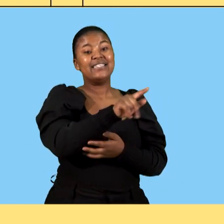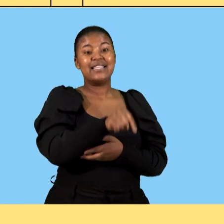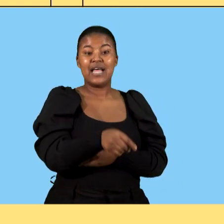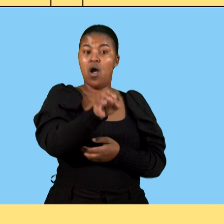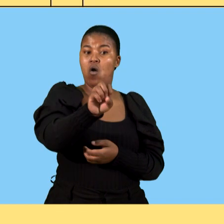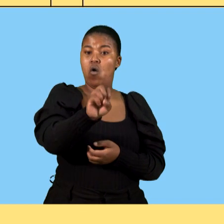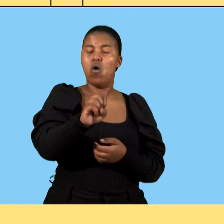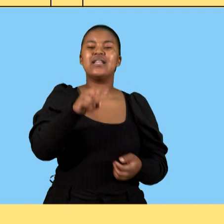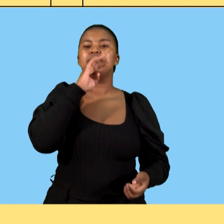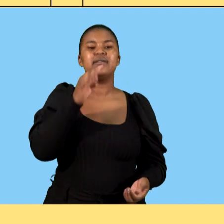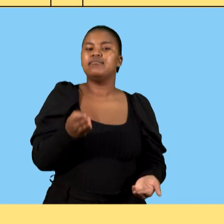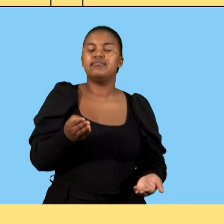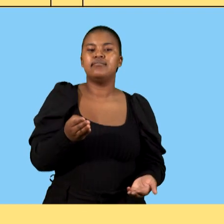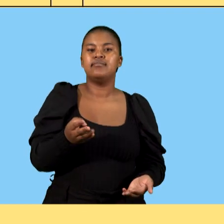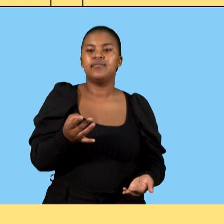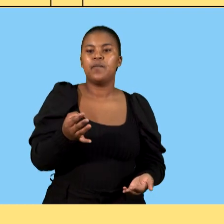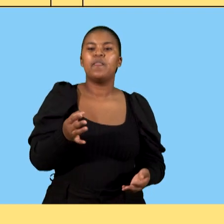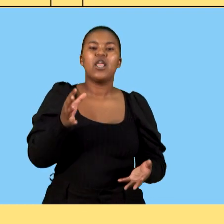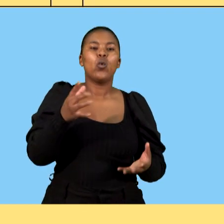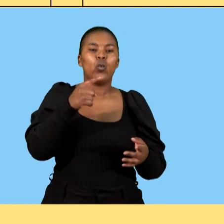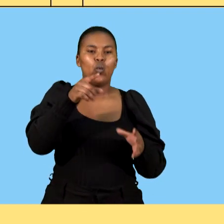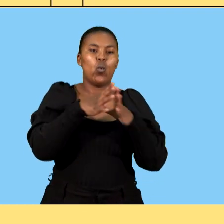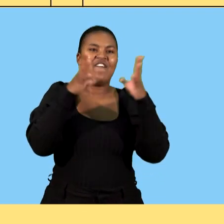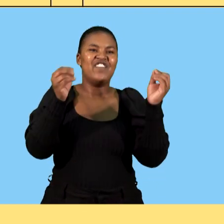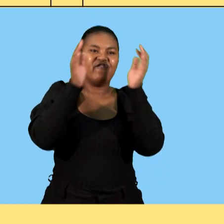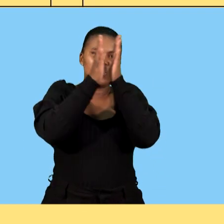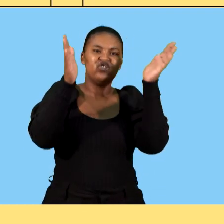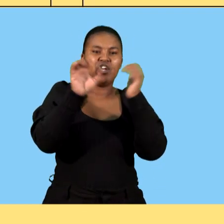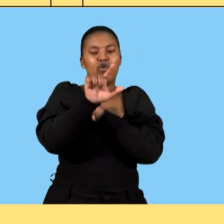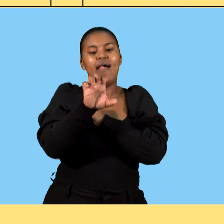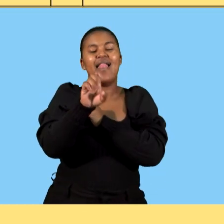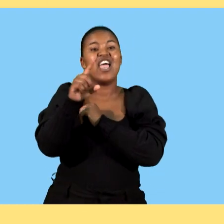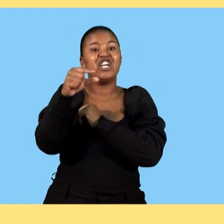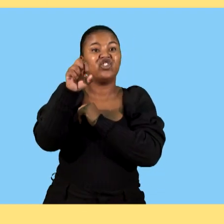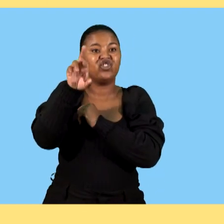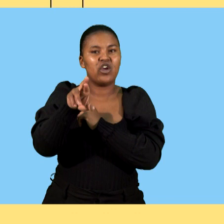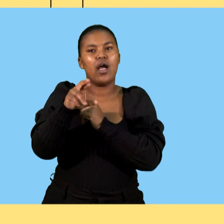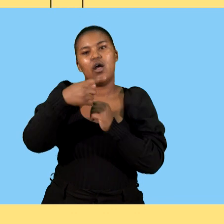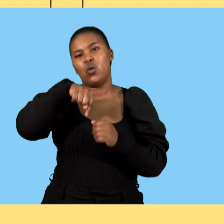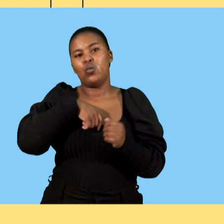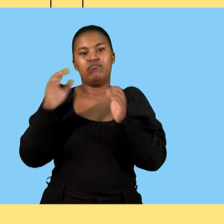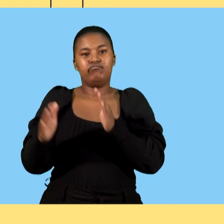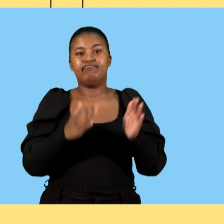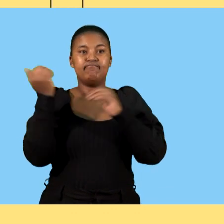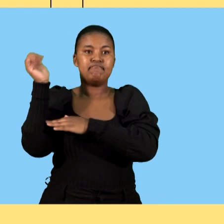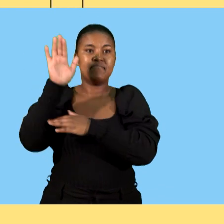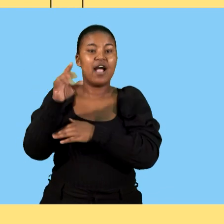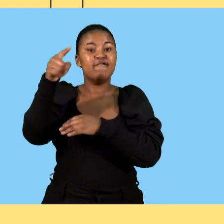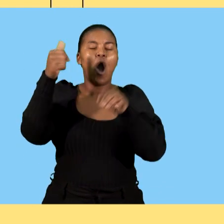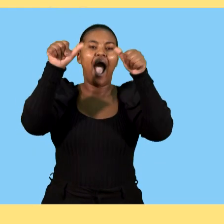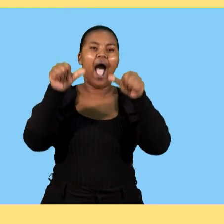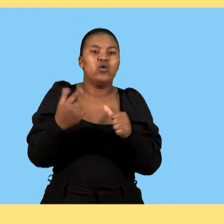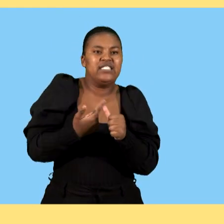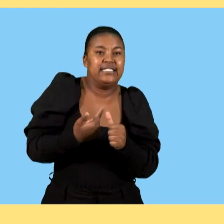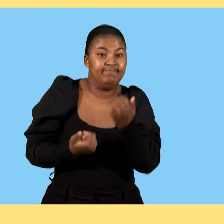18,000, this is how you complete the general ledger. Let us move on now to the accounting